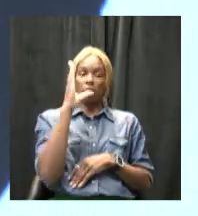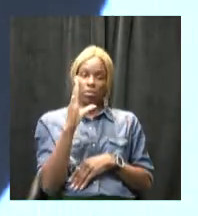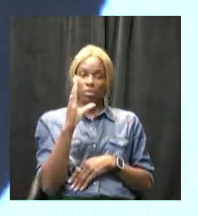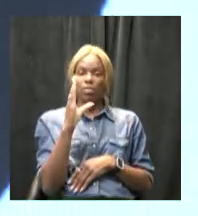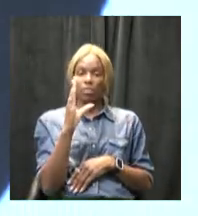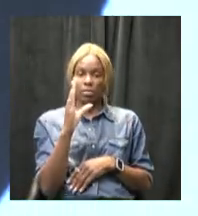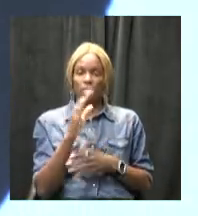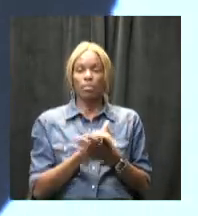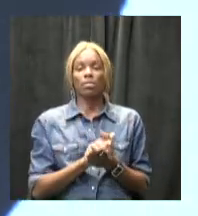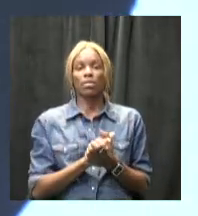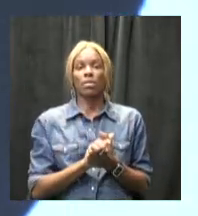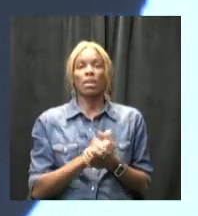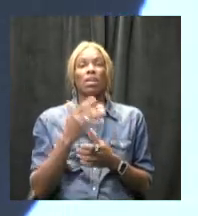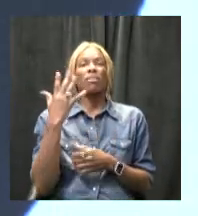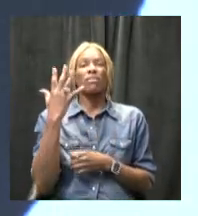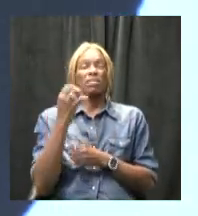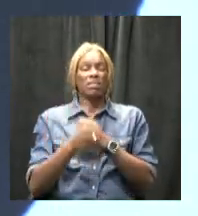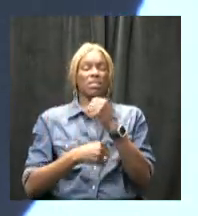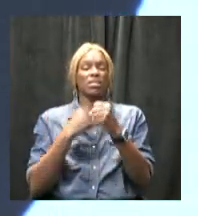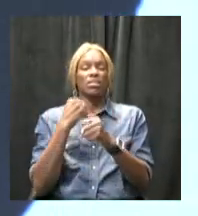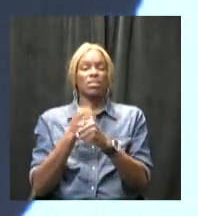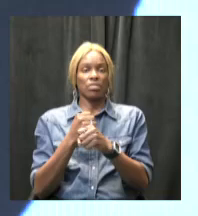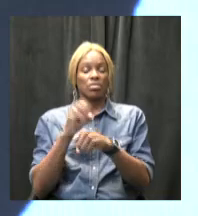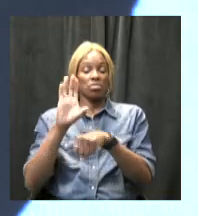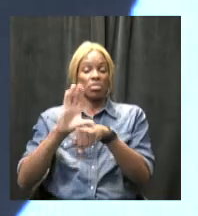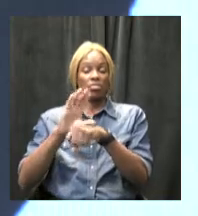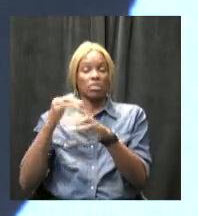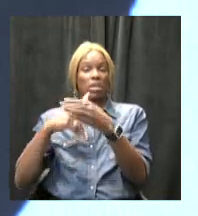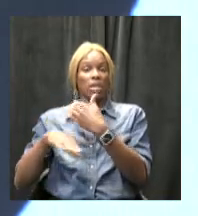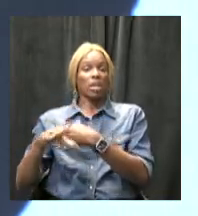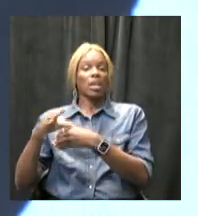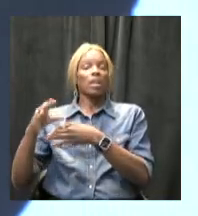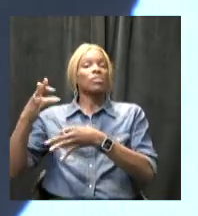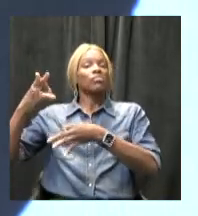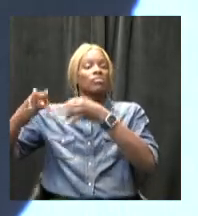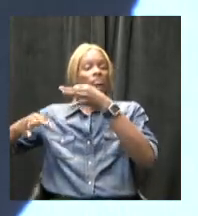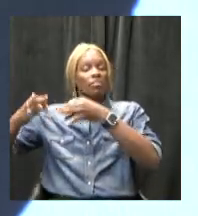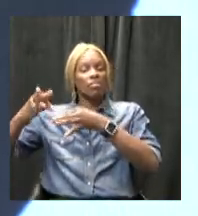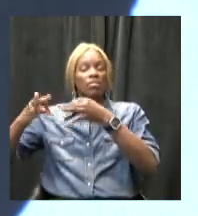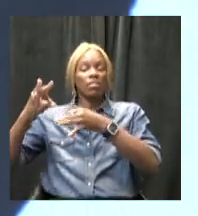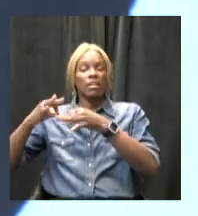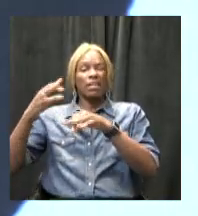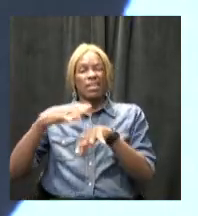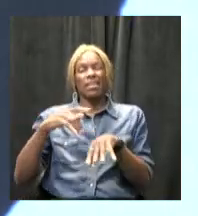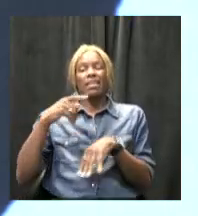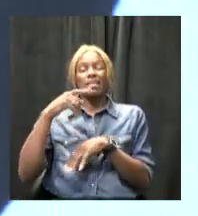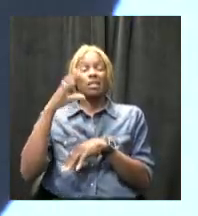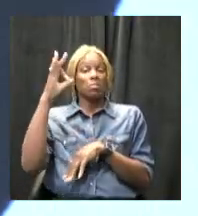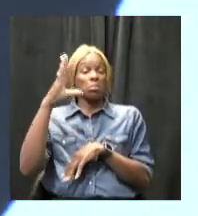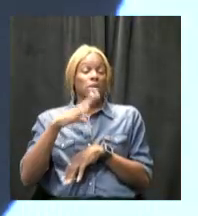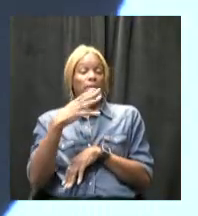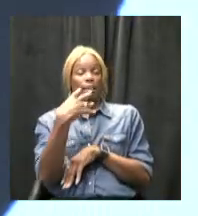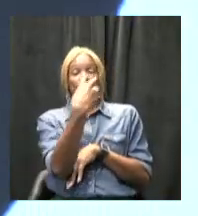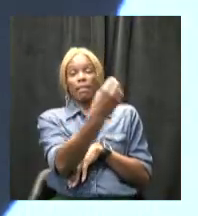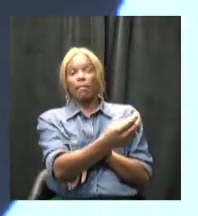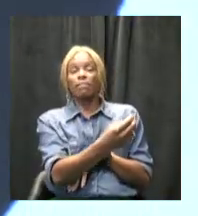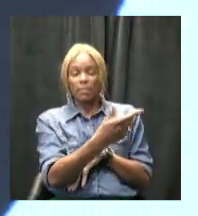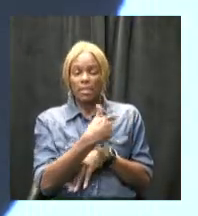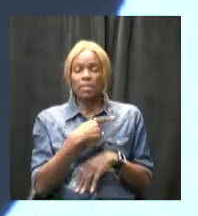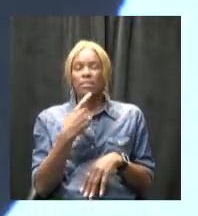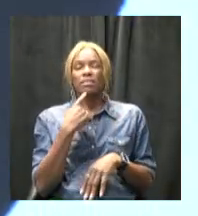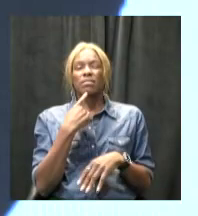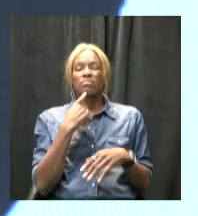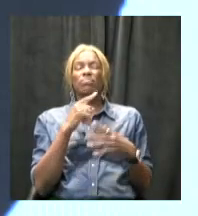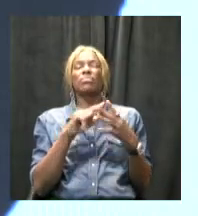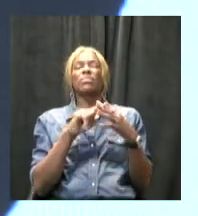was in court every single year. And so when he left that church and God gave him a vision to start this church, he said, I want to start a church